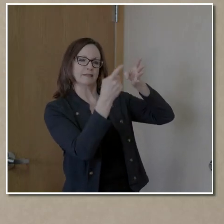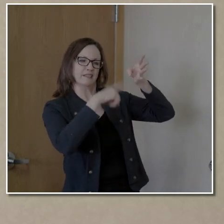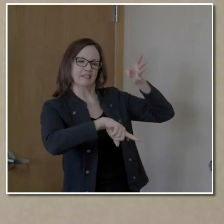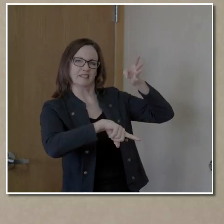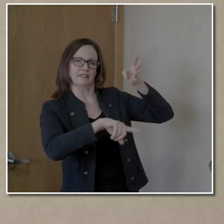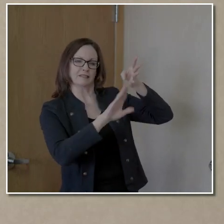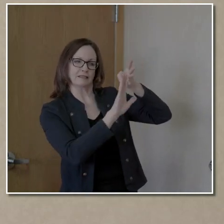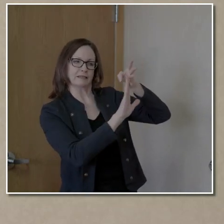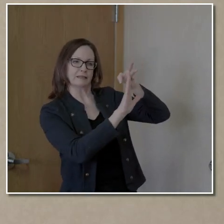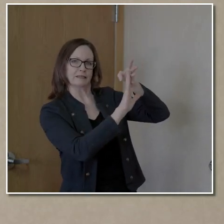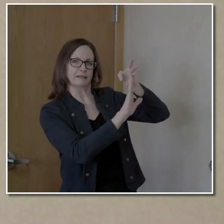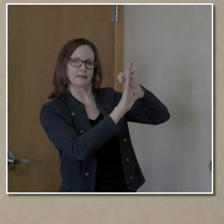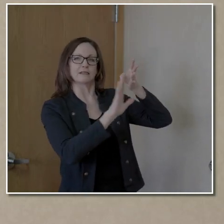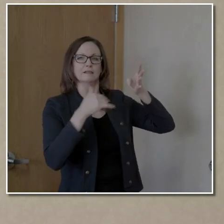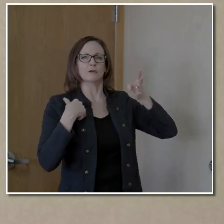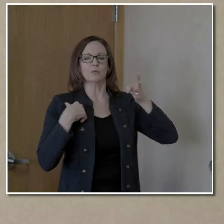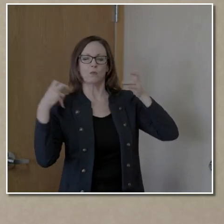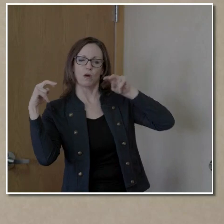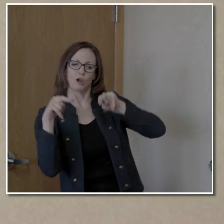poll worker.